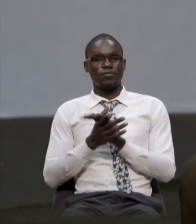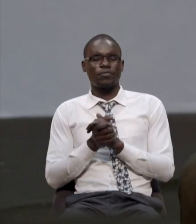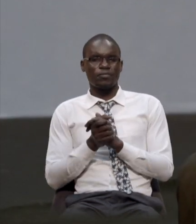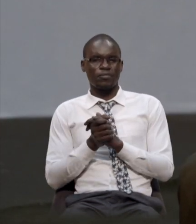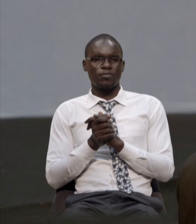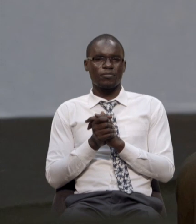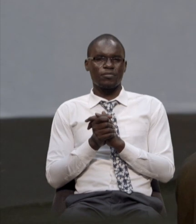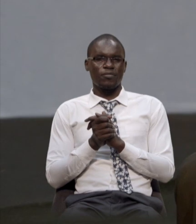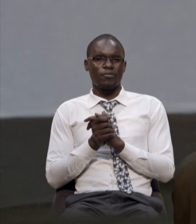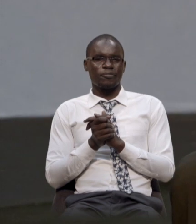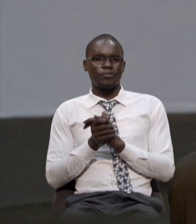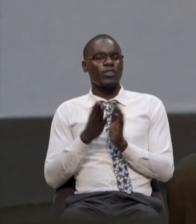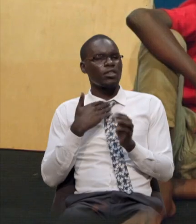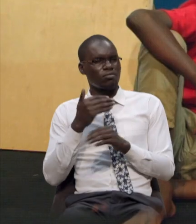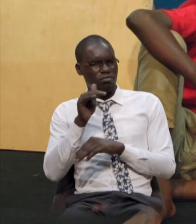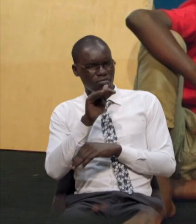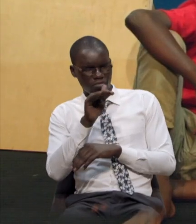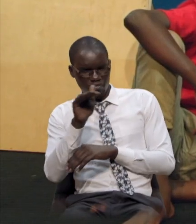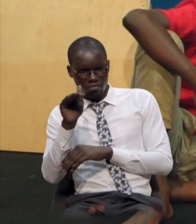Eli. And